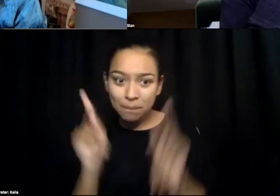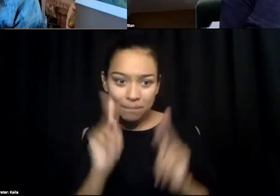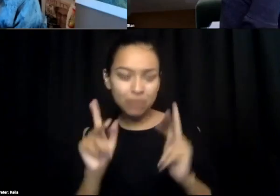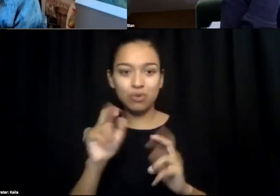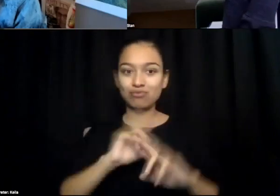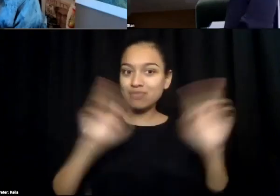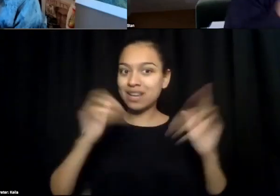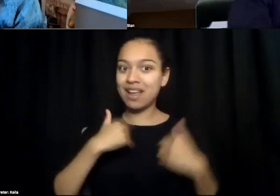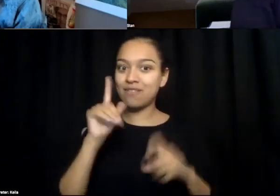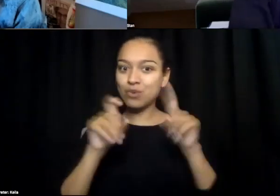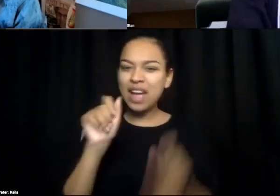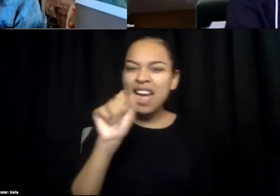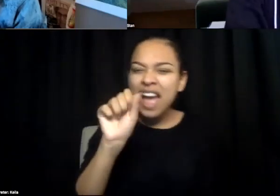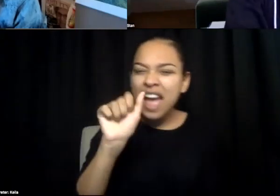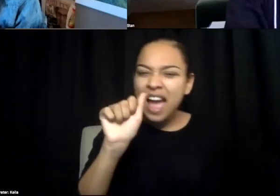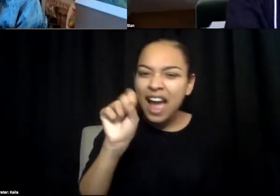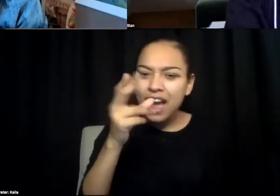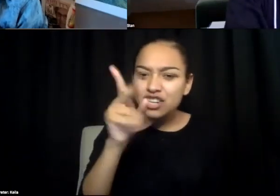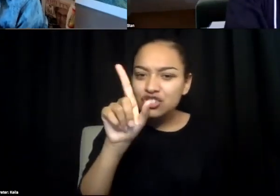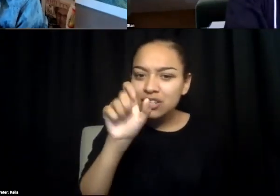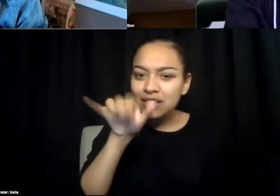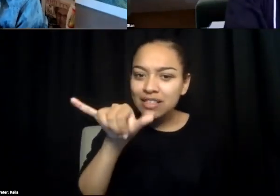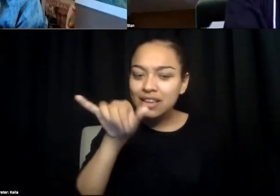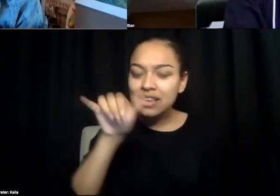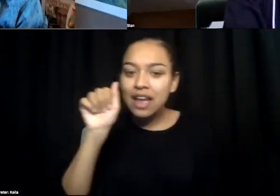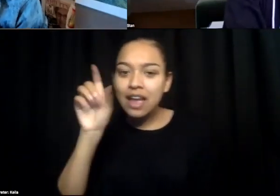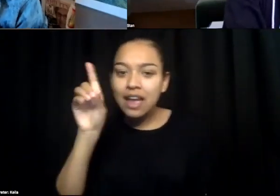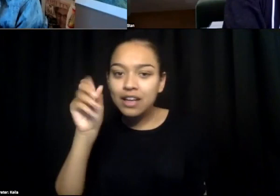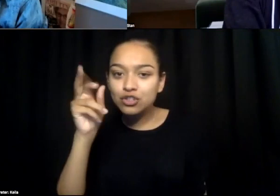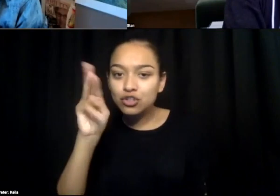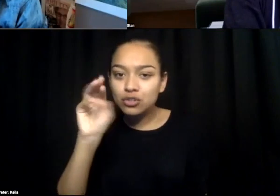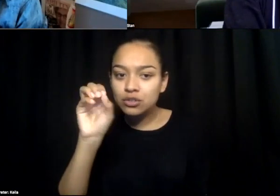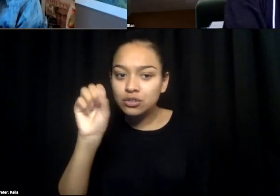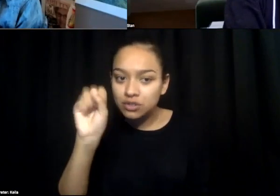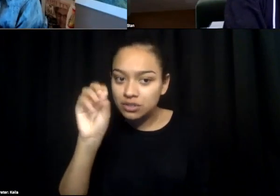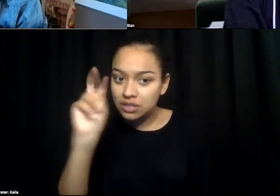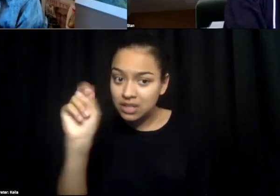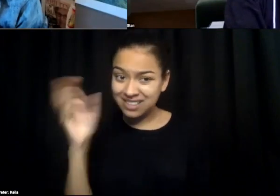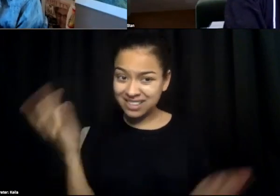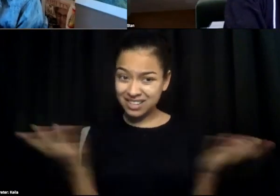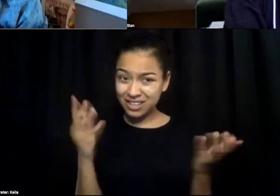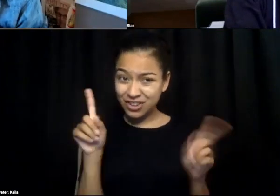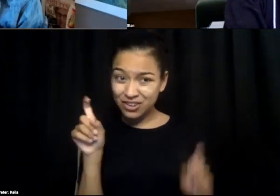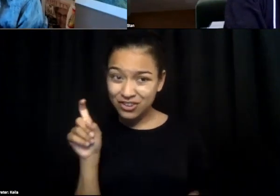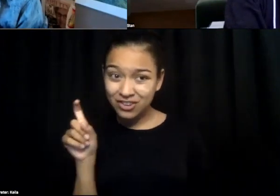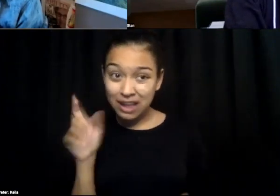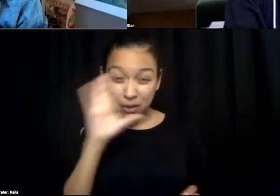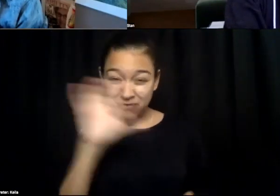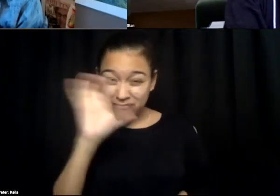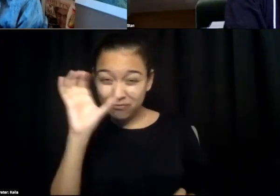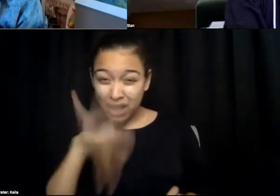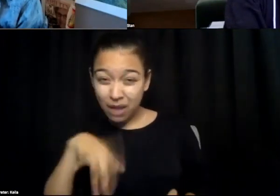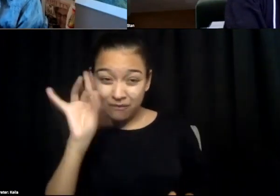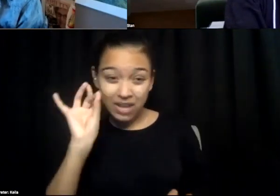here today? I think she is. Ashley Anderson. I'm going to find you. I'm going to